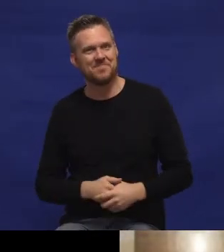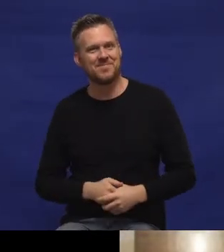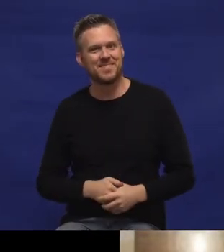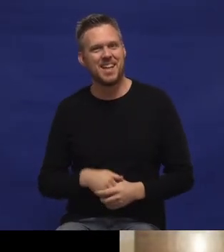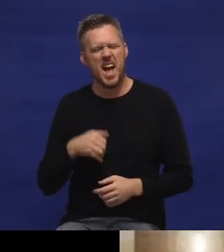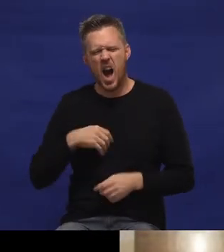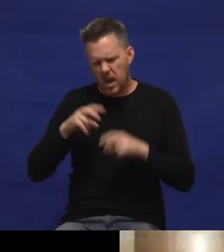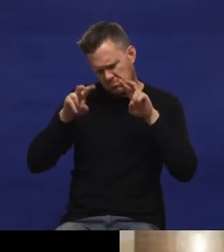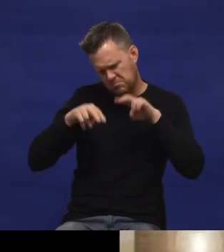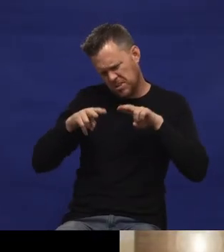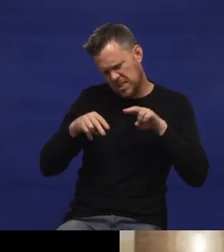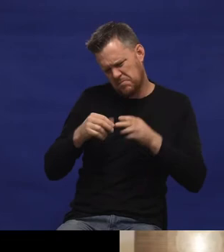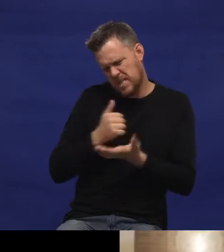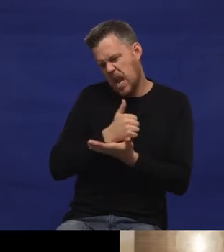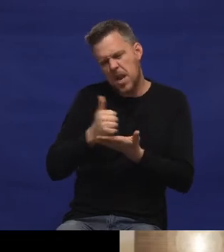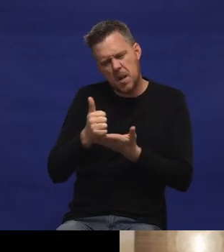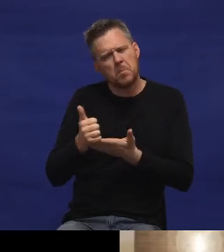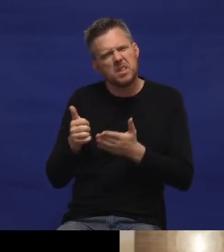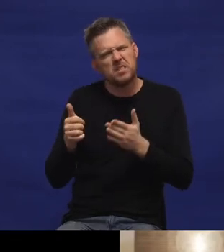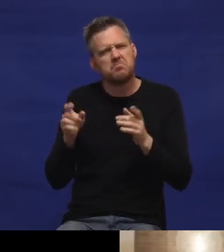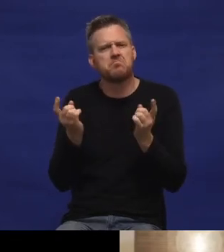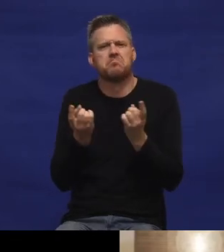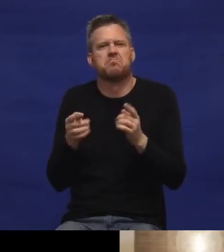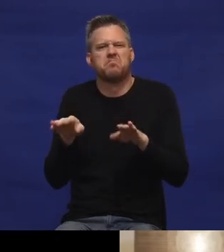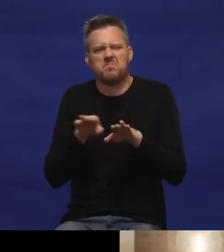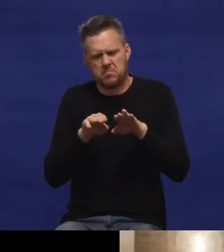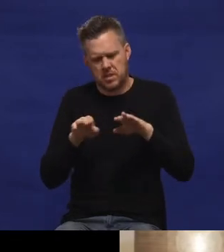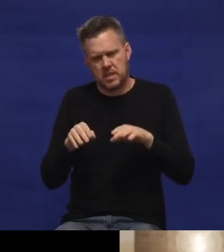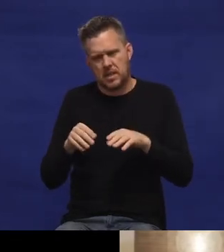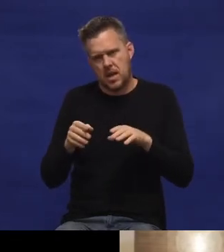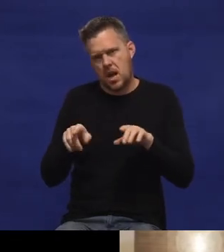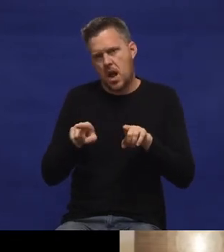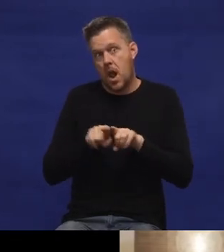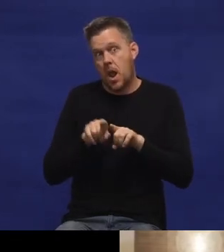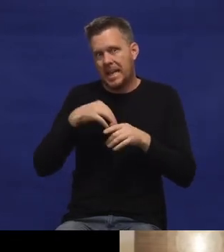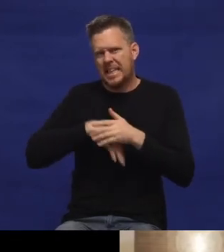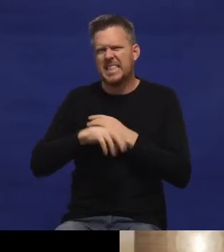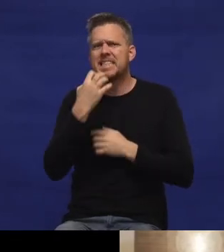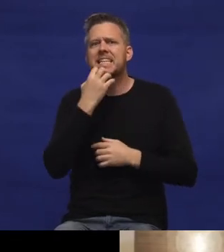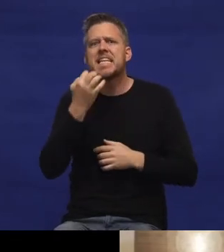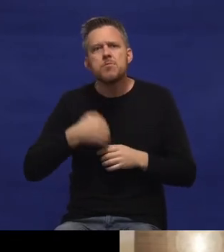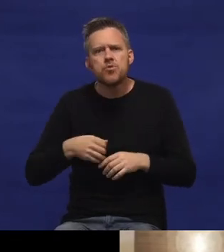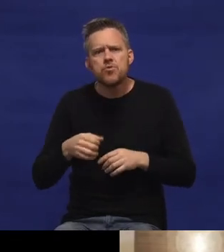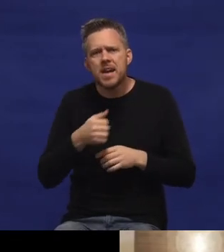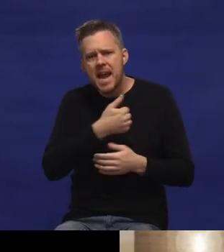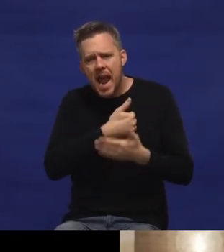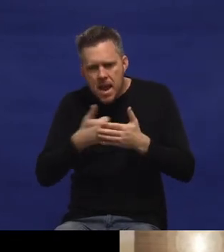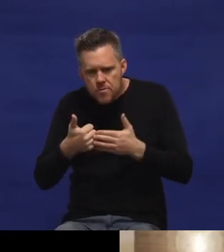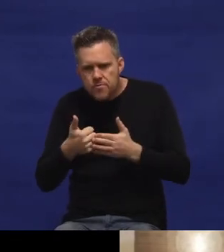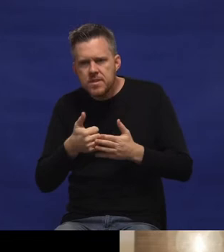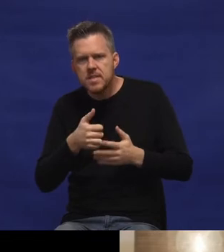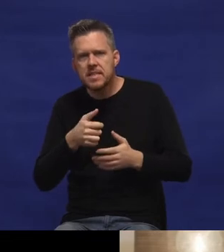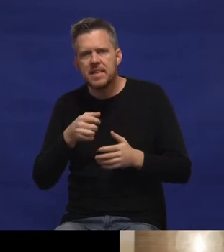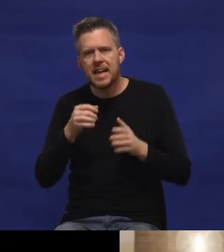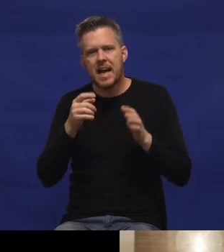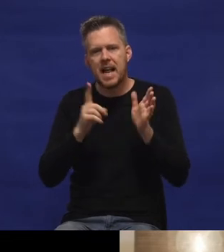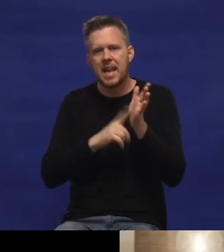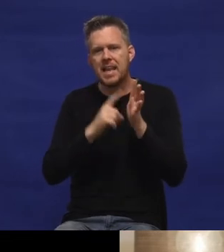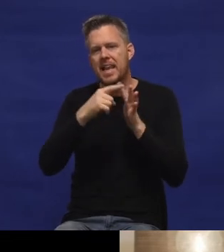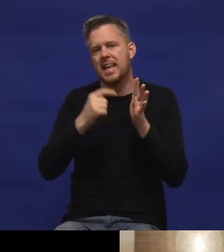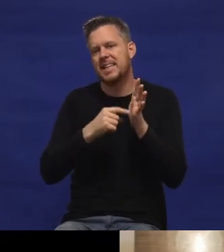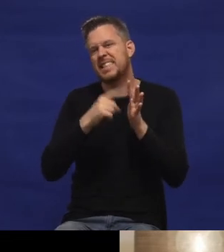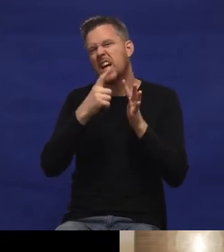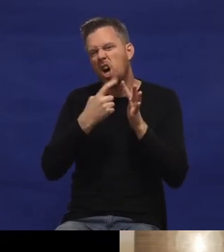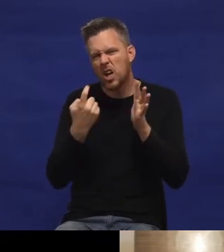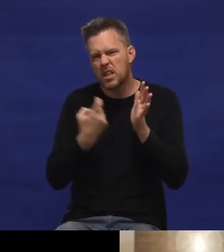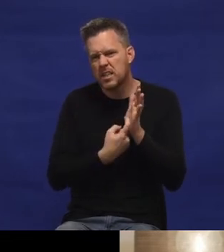the numerical equivalent, because in Hebrew, each letter, just like the Roman letters, have a numerical equivalent. So